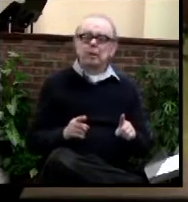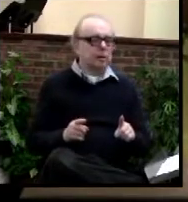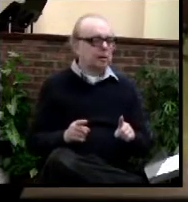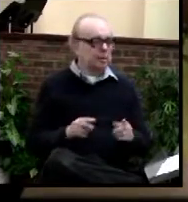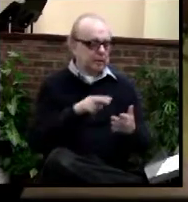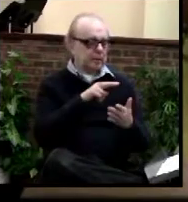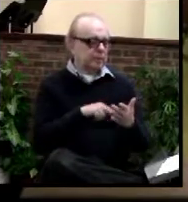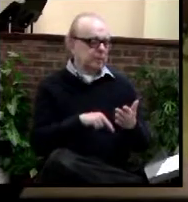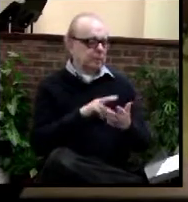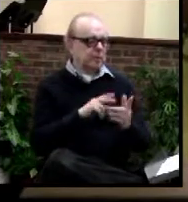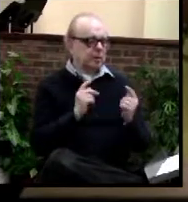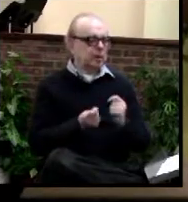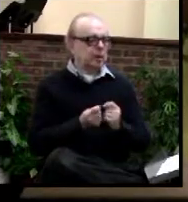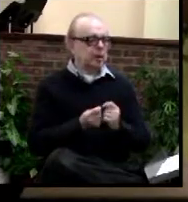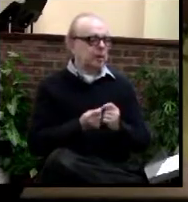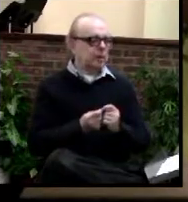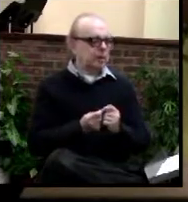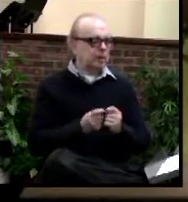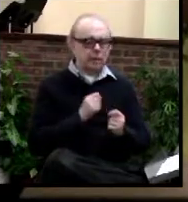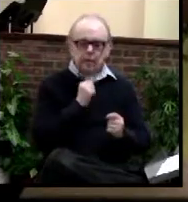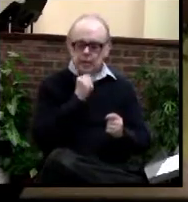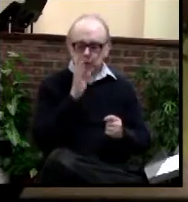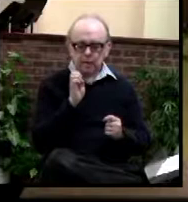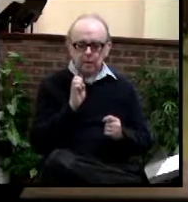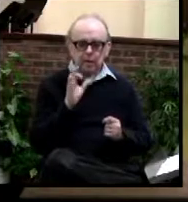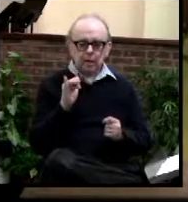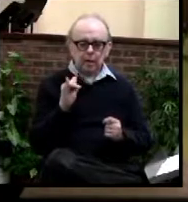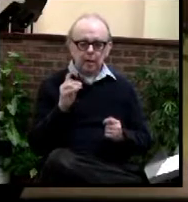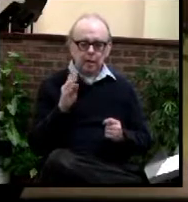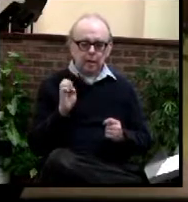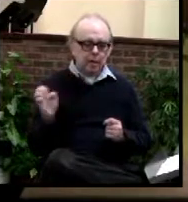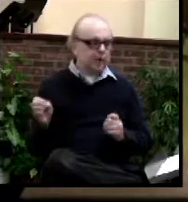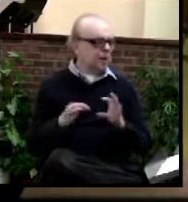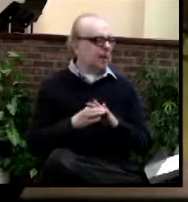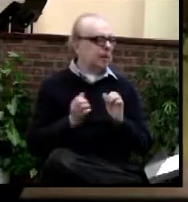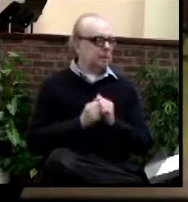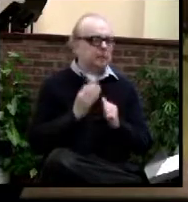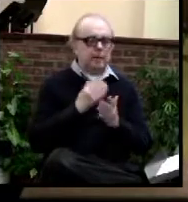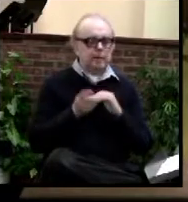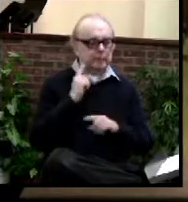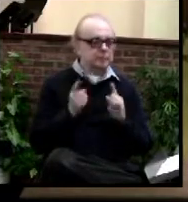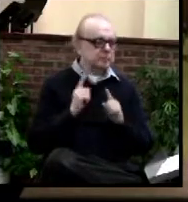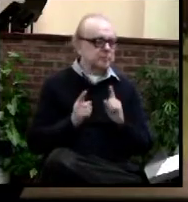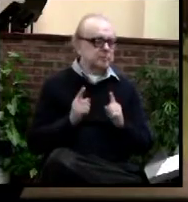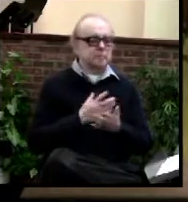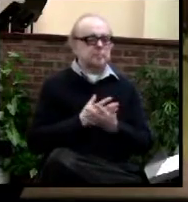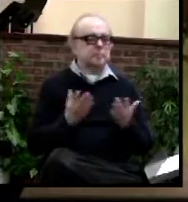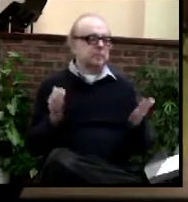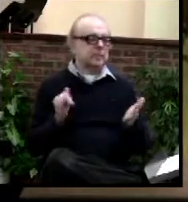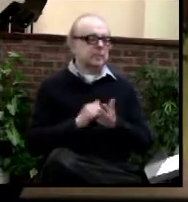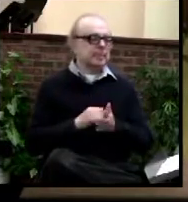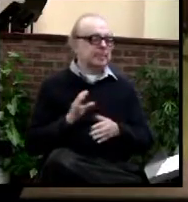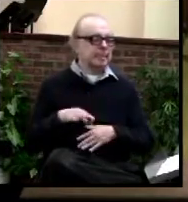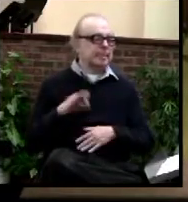of the translations, it says, do not be yoked up. Some of you are thinking that yoke is the thing that you